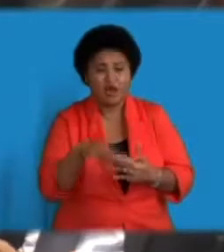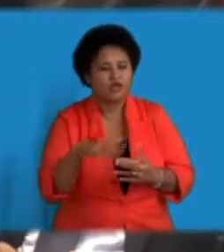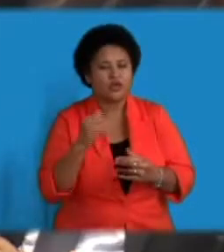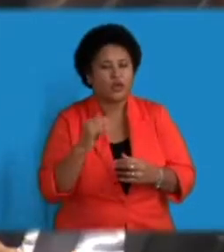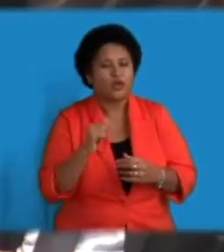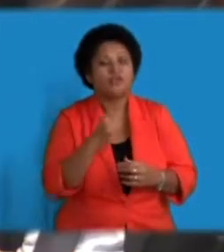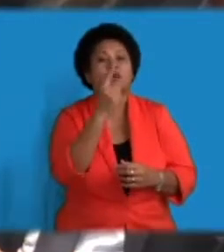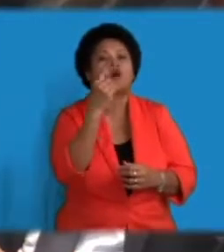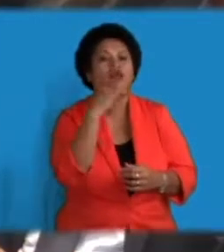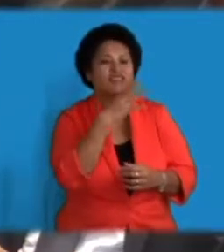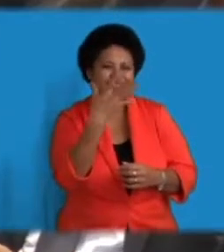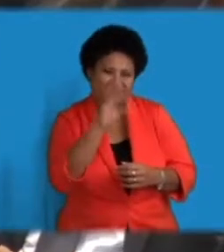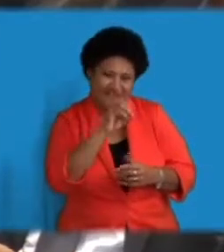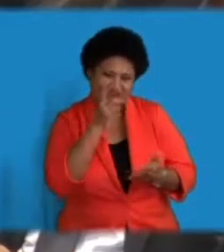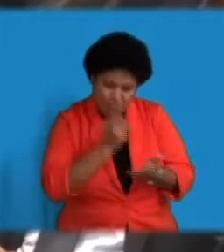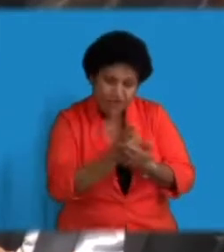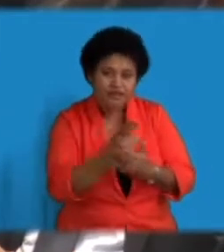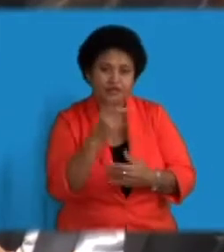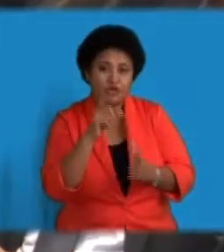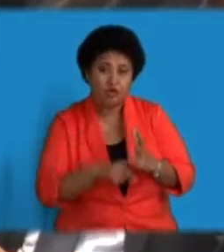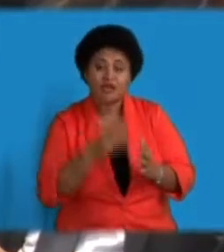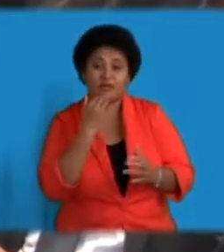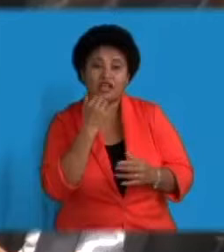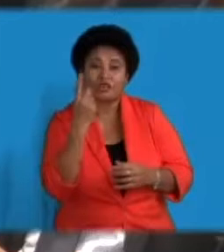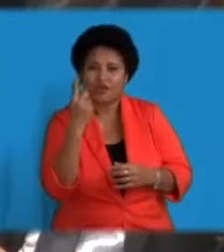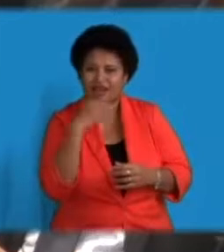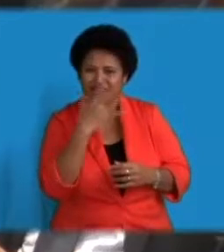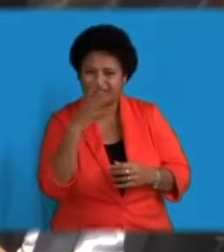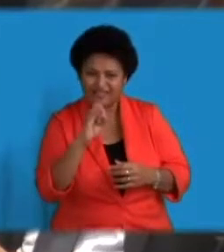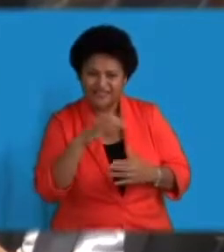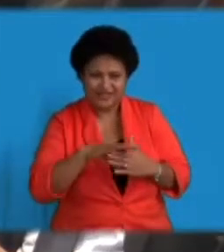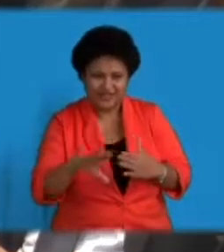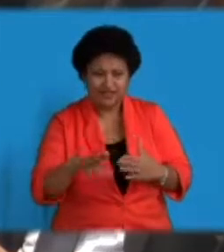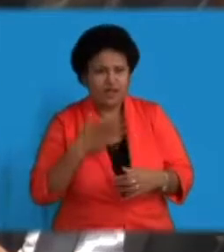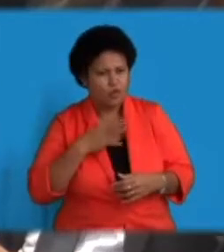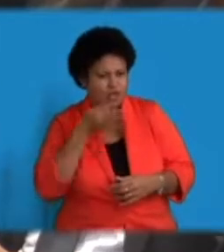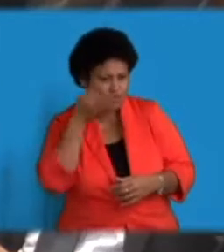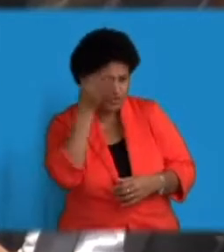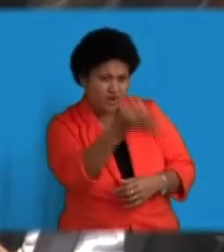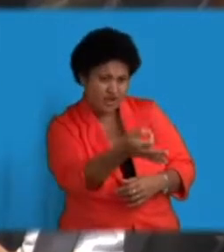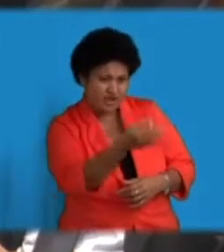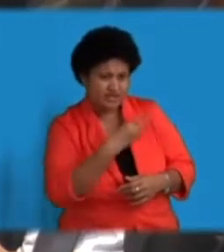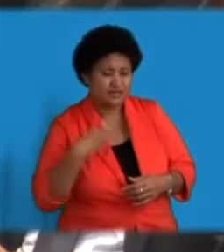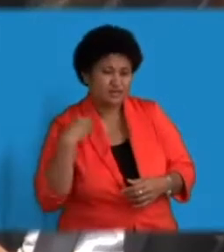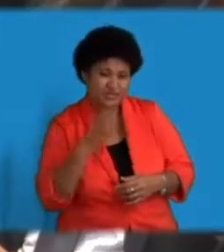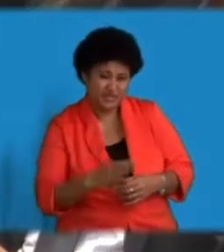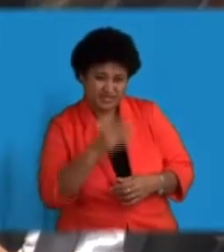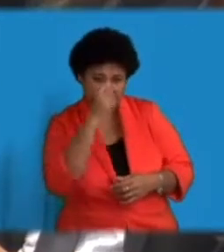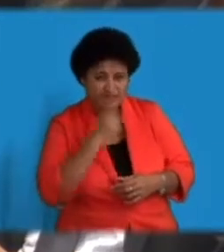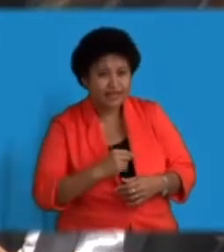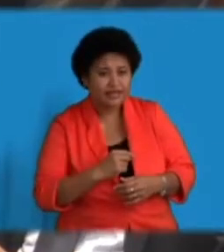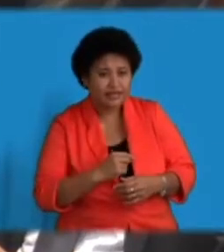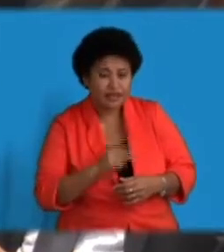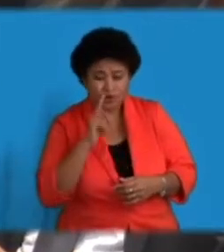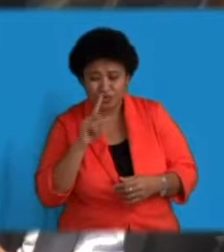$150. And I would just like to ask the Minister if it is possible to see that the people